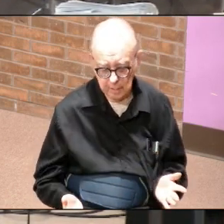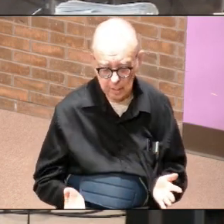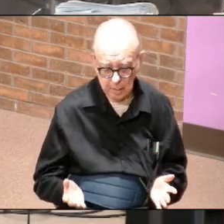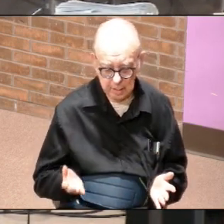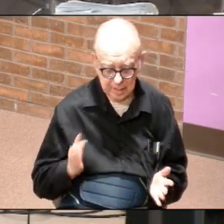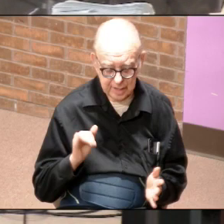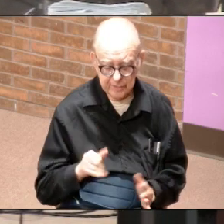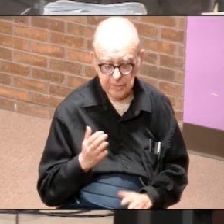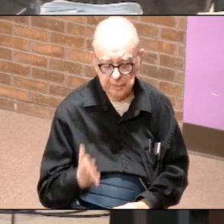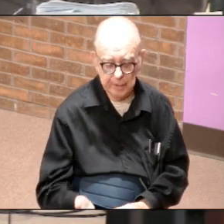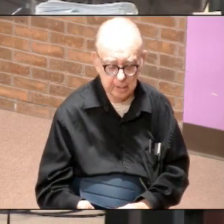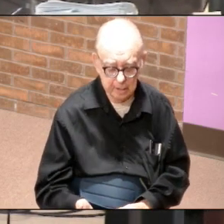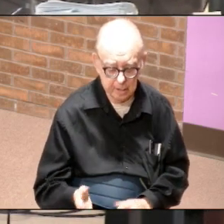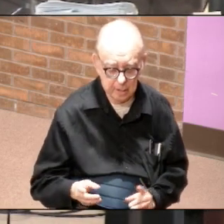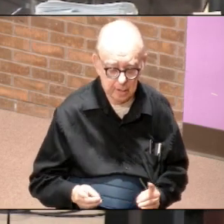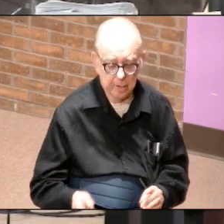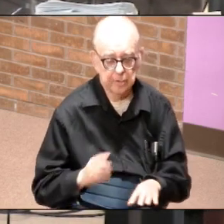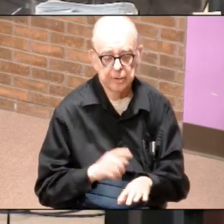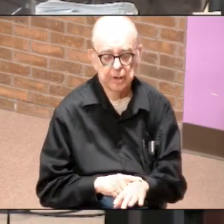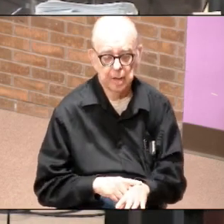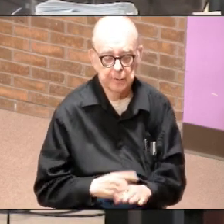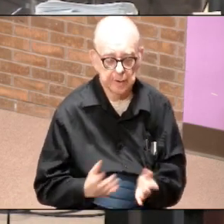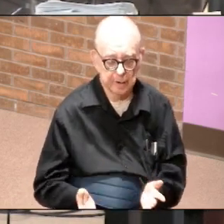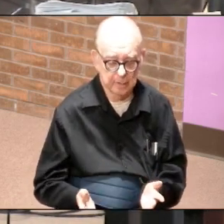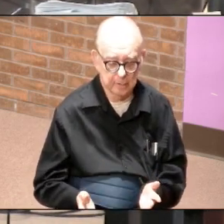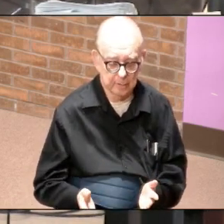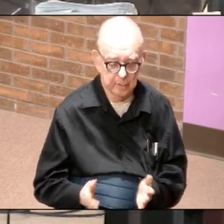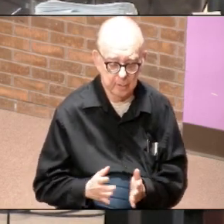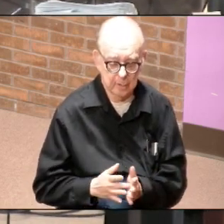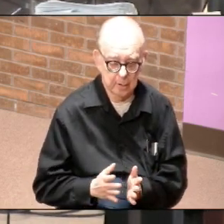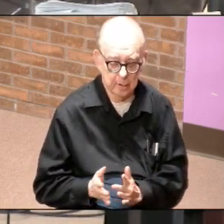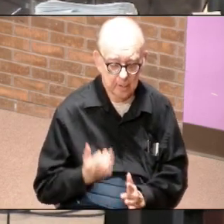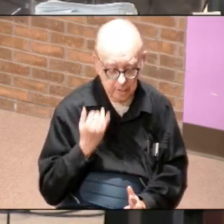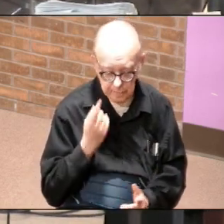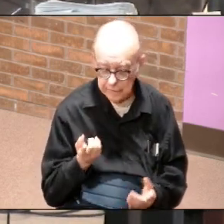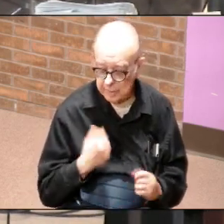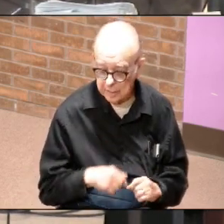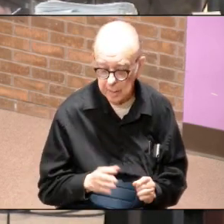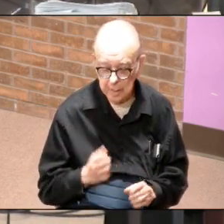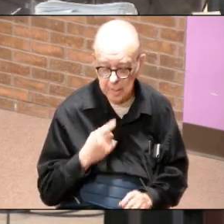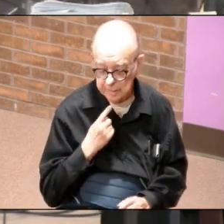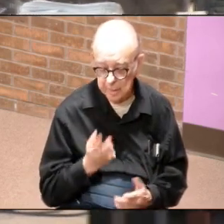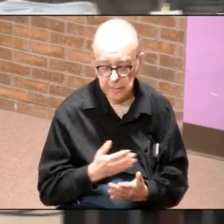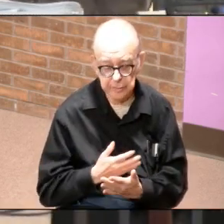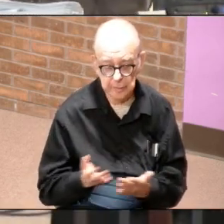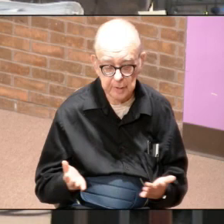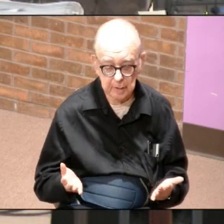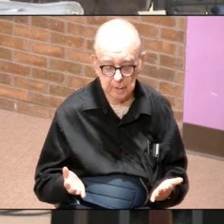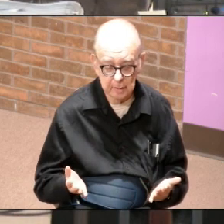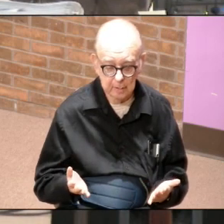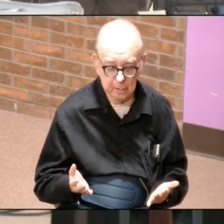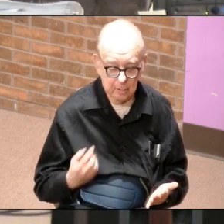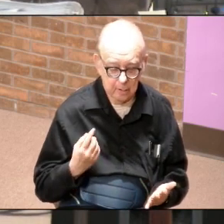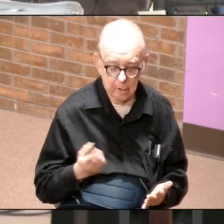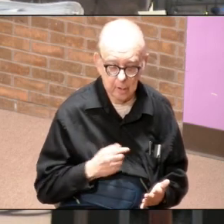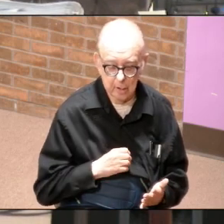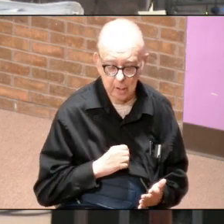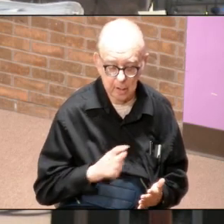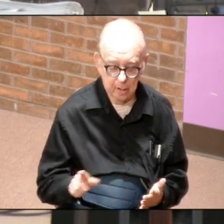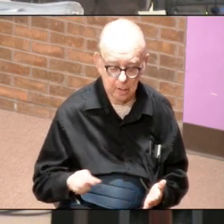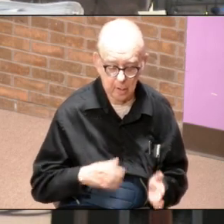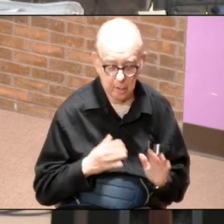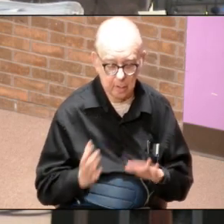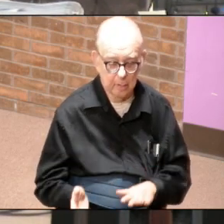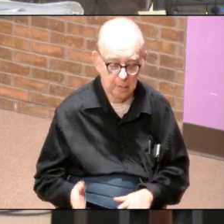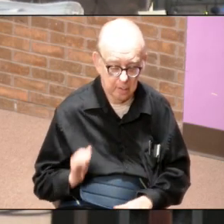It will be here while you're going through here. And if Jesus doesn't come back, may I say this to you, and we all have